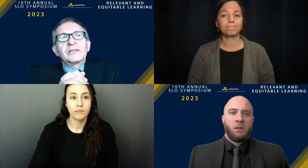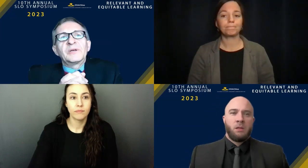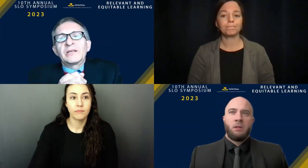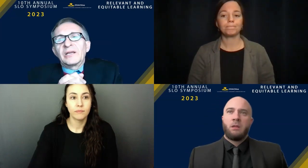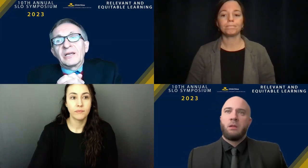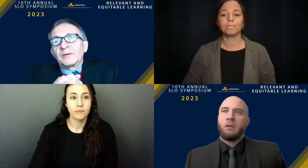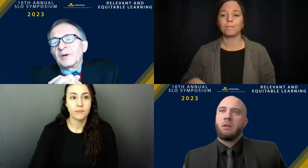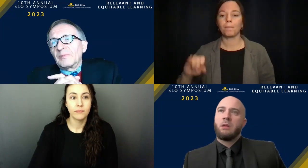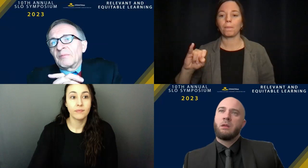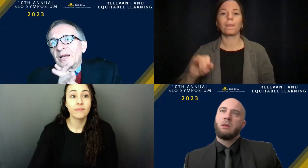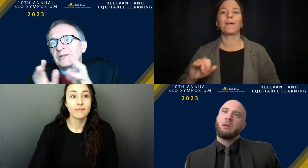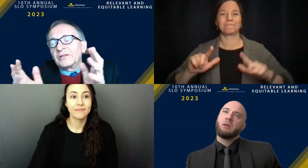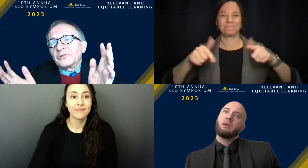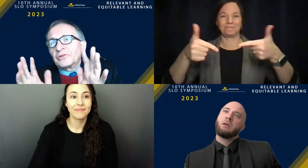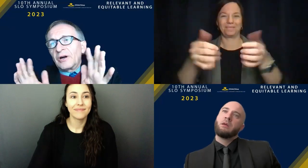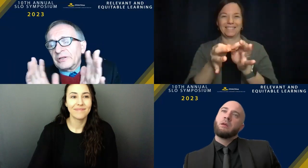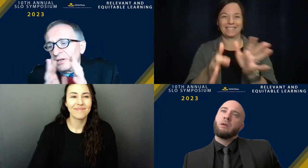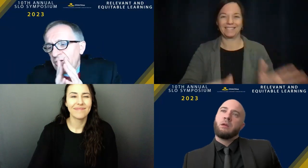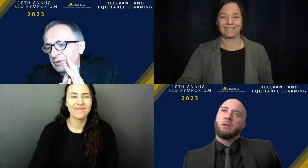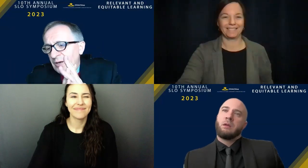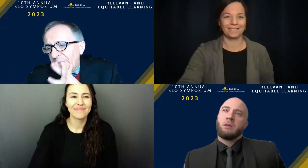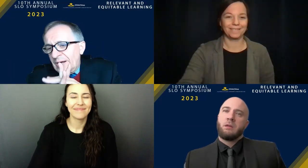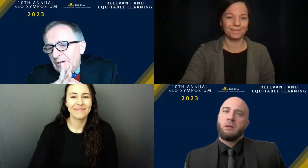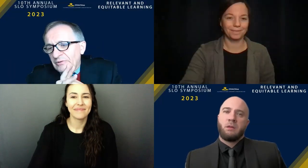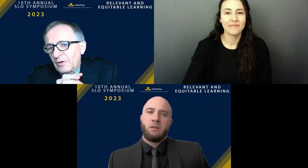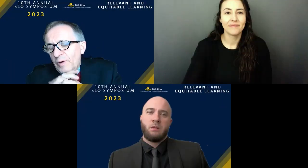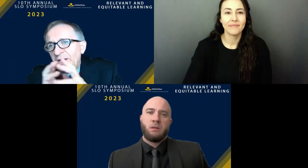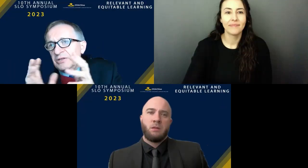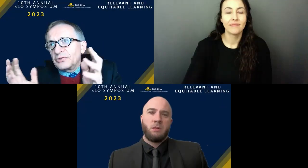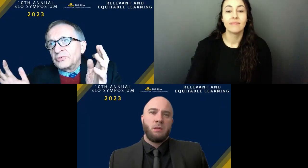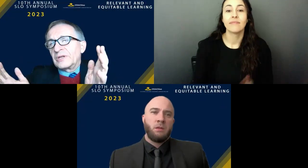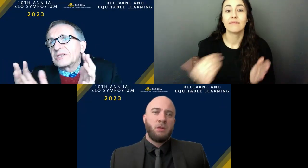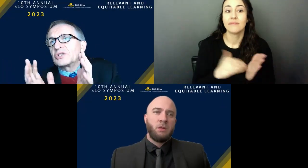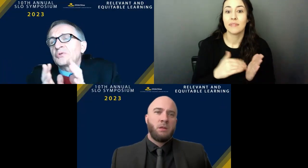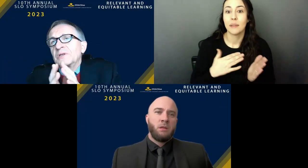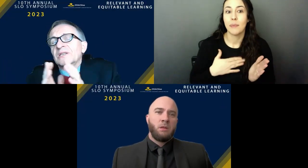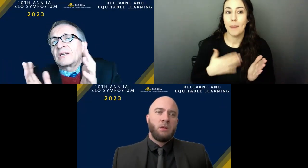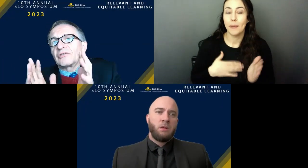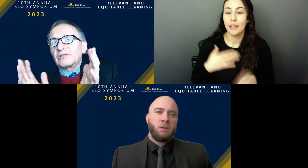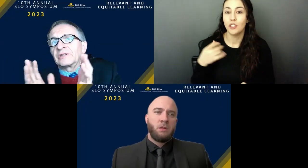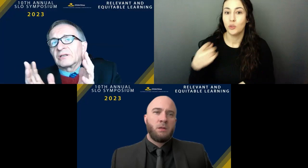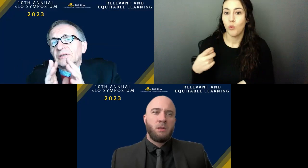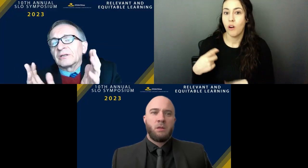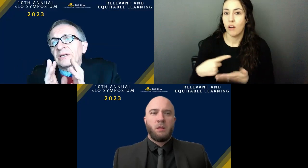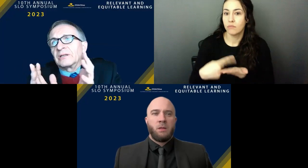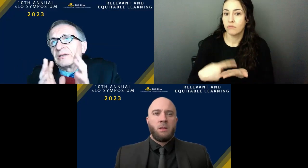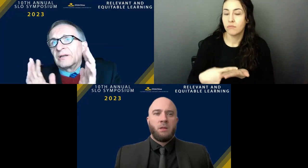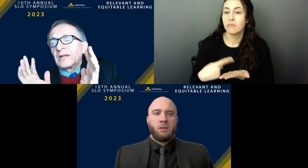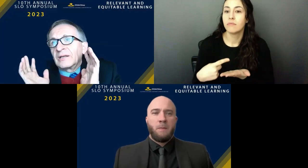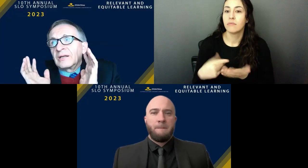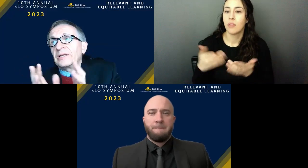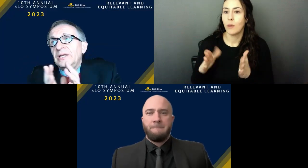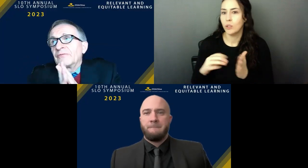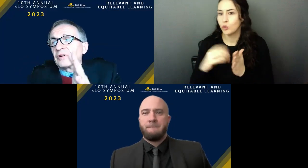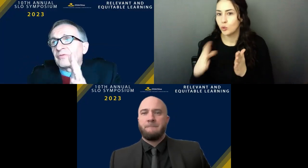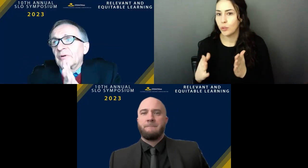So ultimately, again, I'm glad that you're talking here about the way to that students can actually take a look